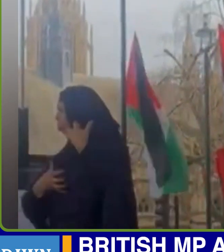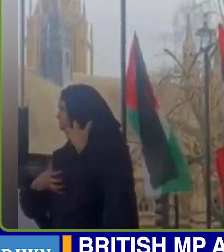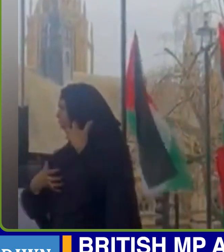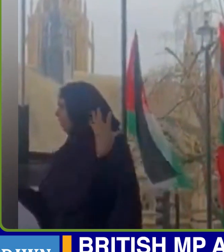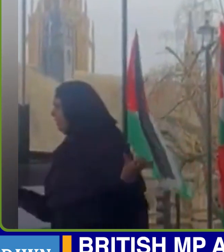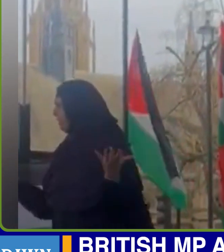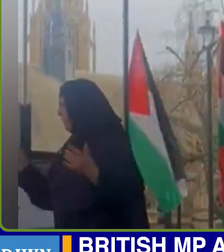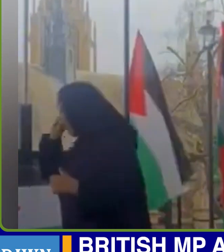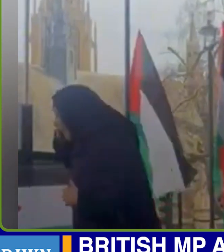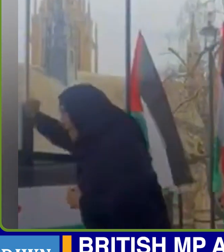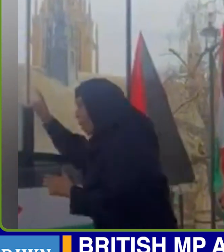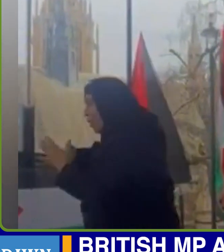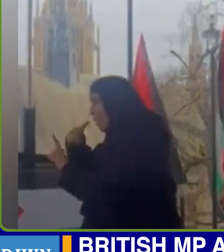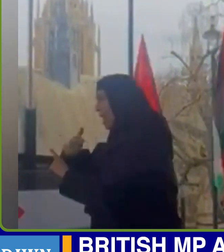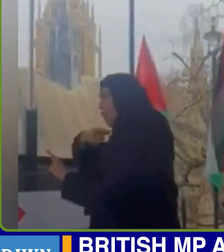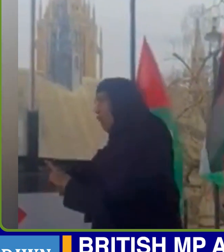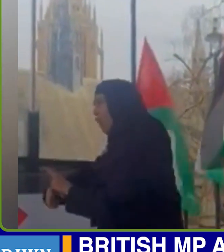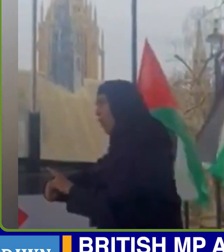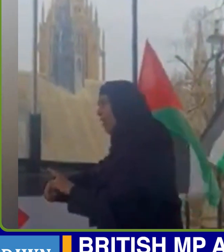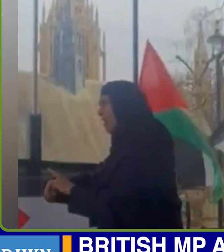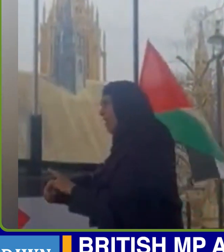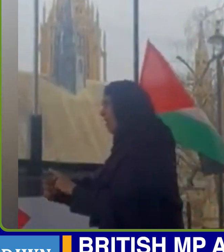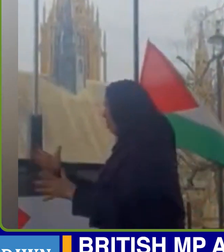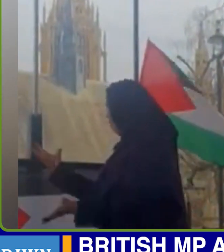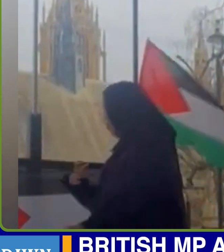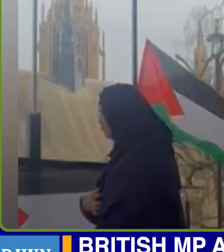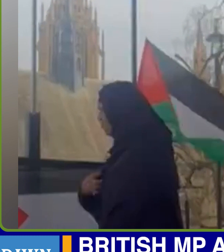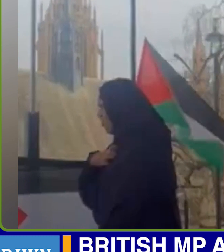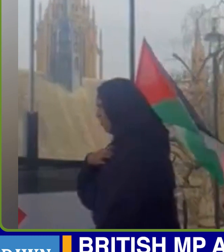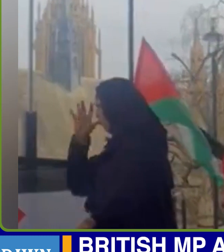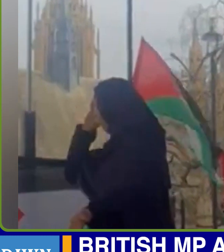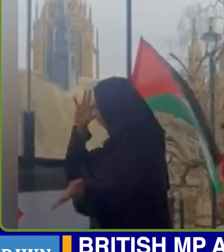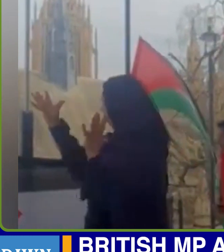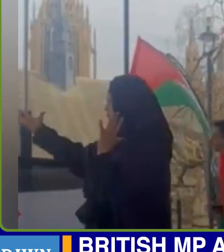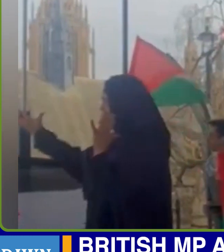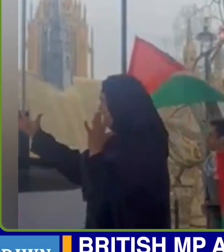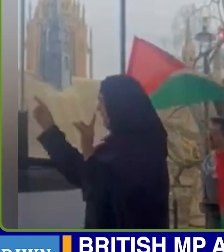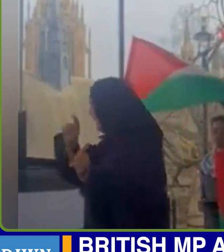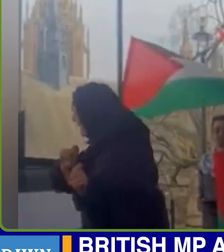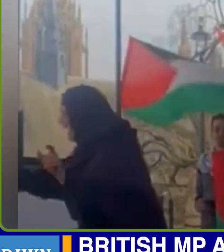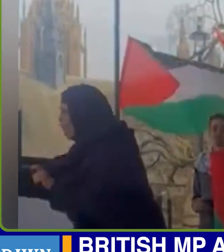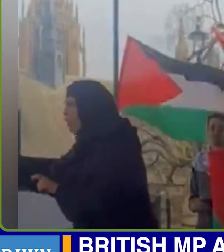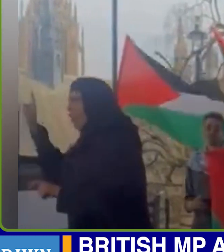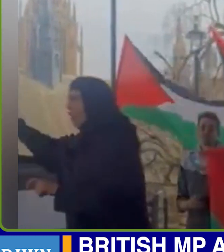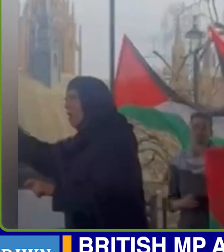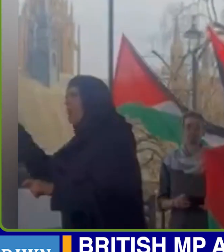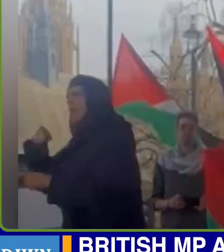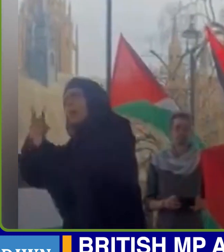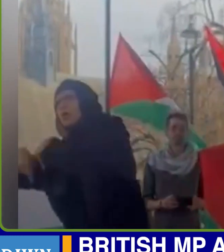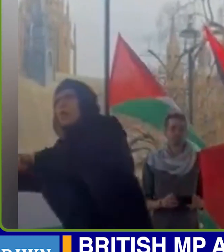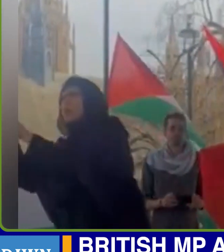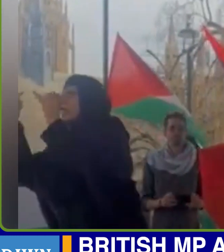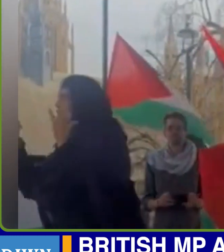Their role has been utterly shocking and continues to be so. And so we stand